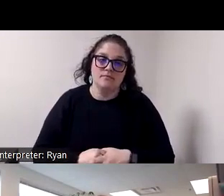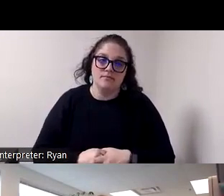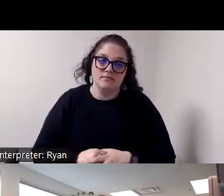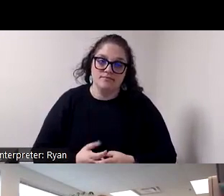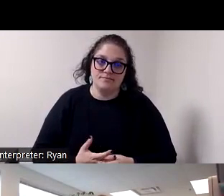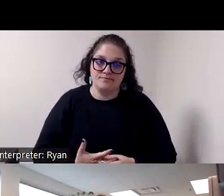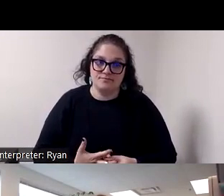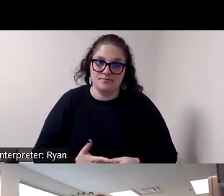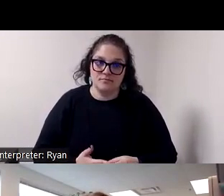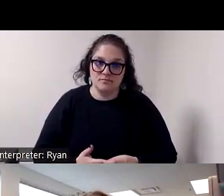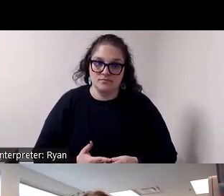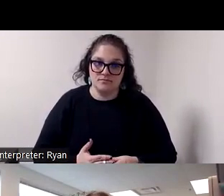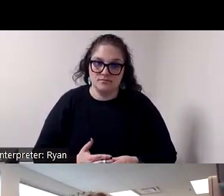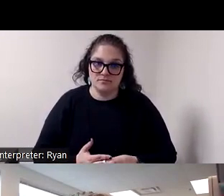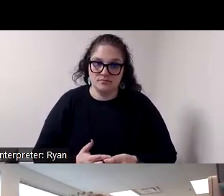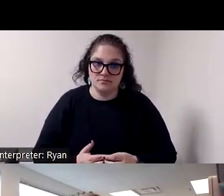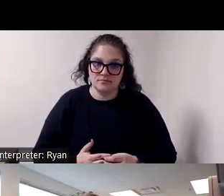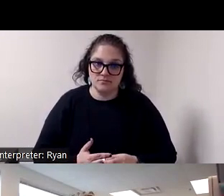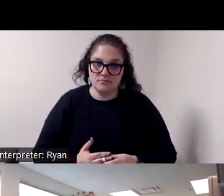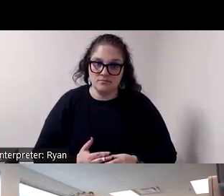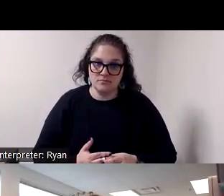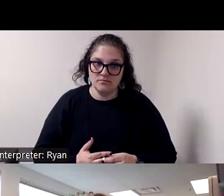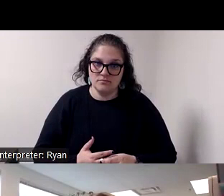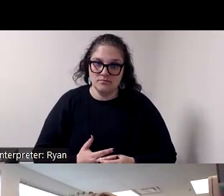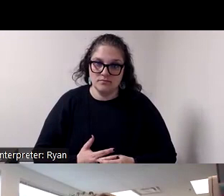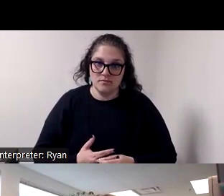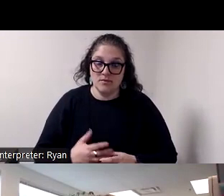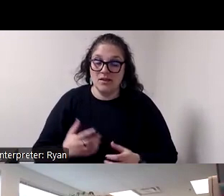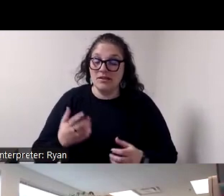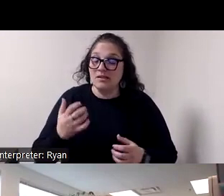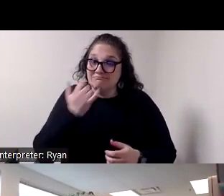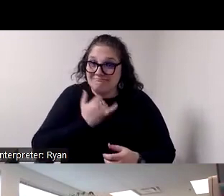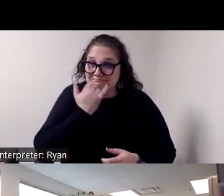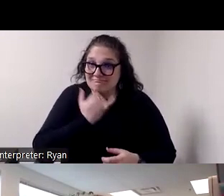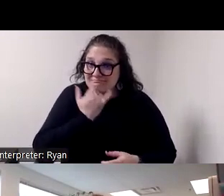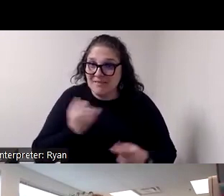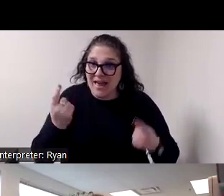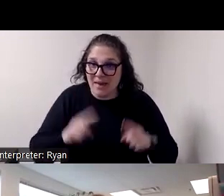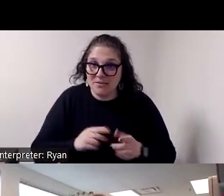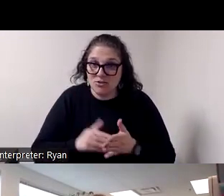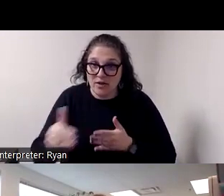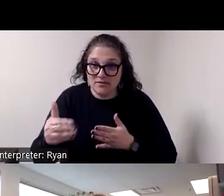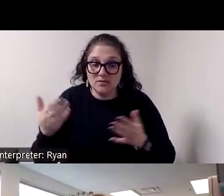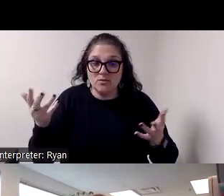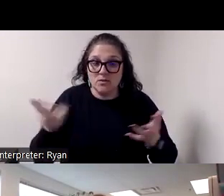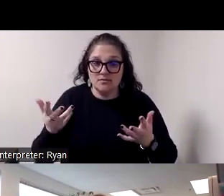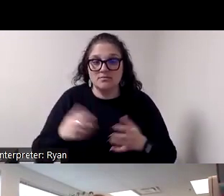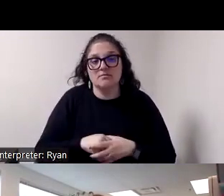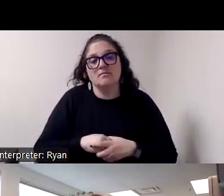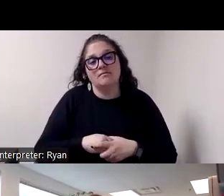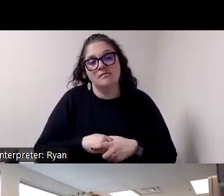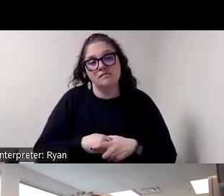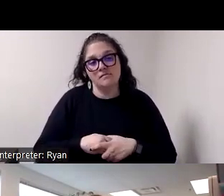want to bring up a very common error that might come up. So let's